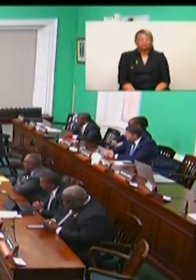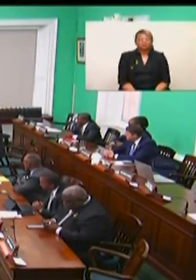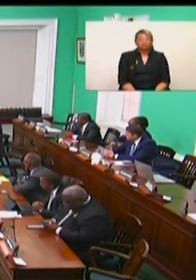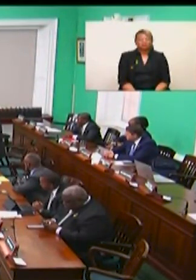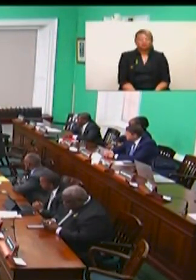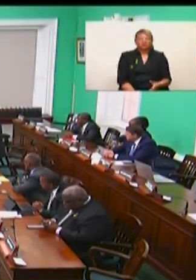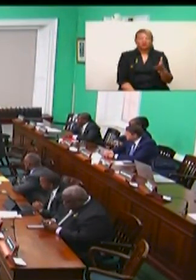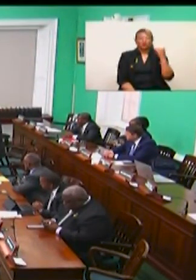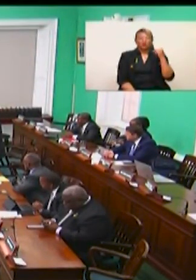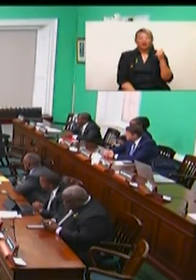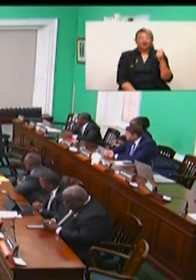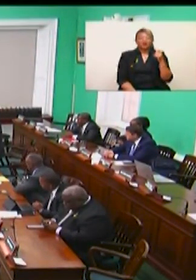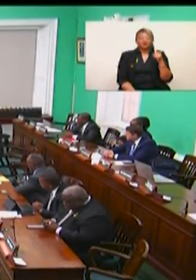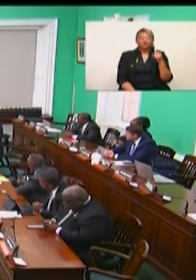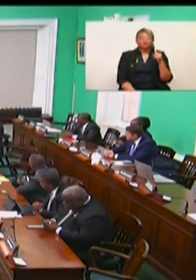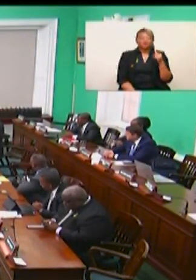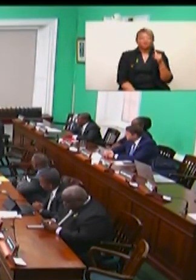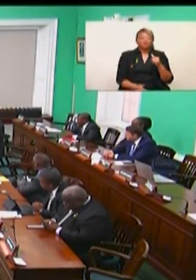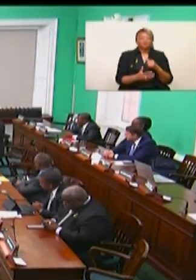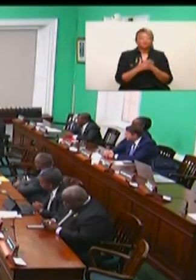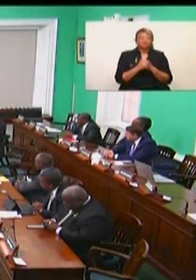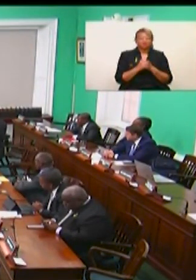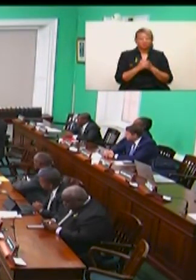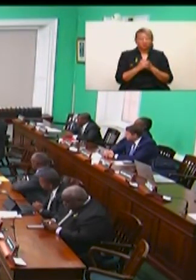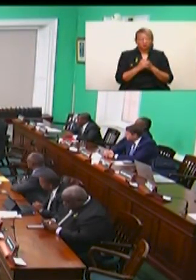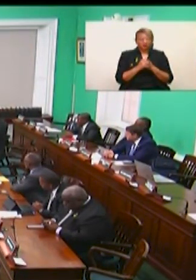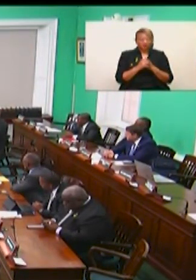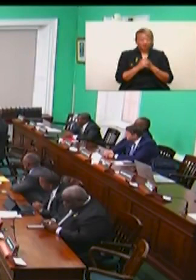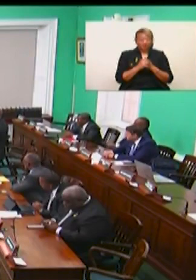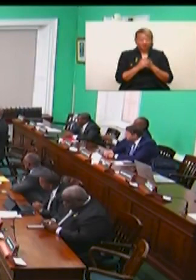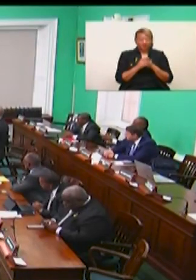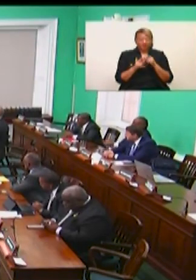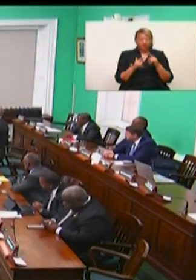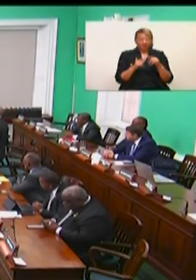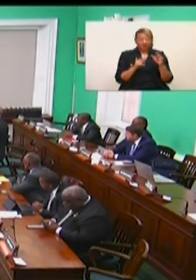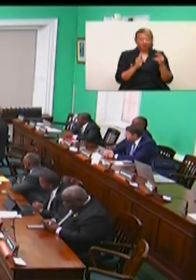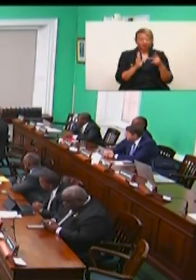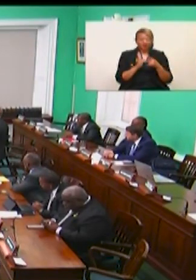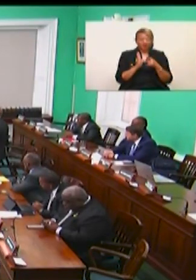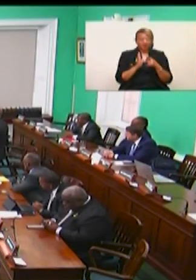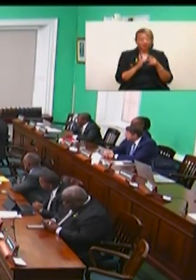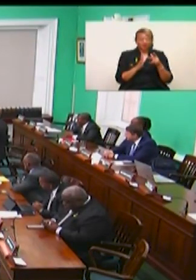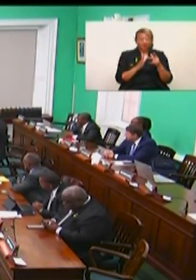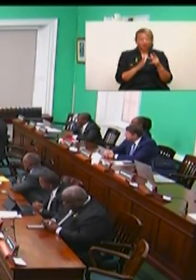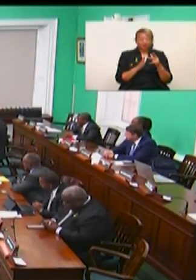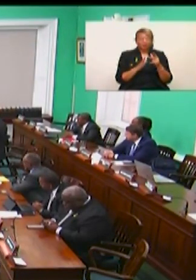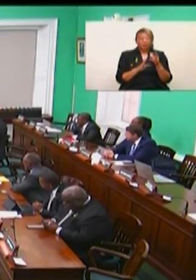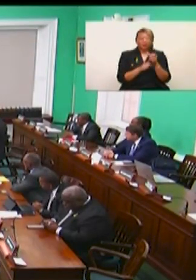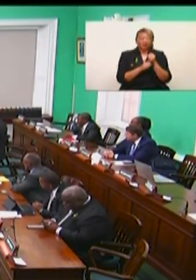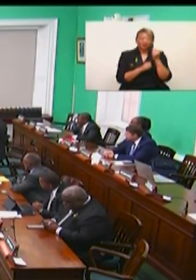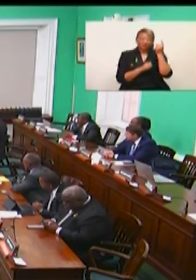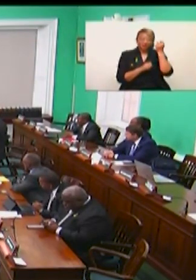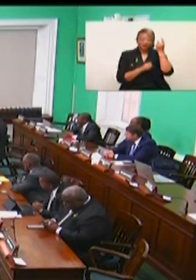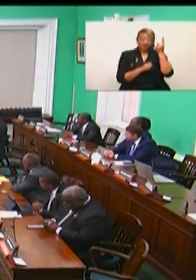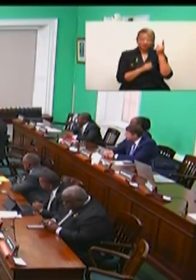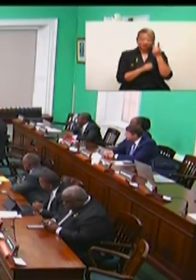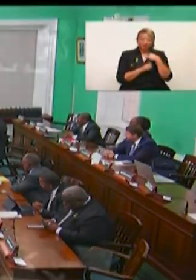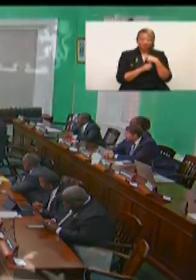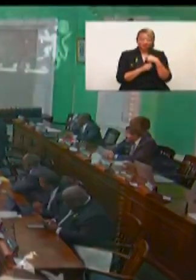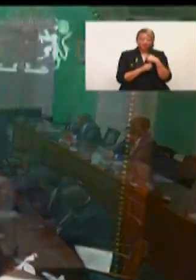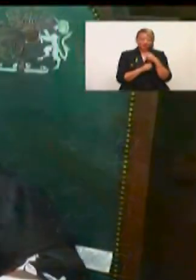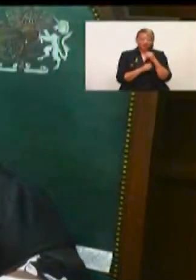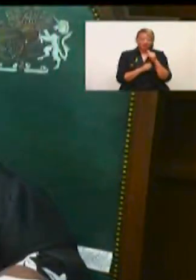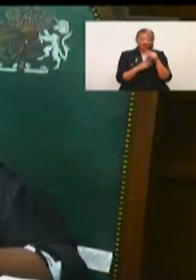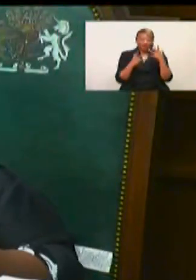why the accusation is on this floor. Madam Speaker. And then I will come back to you. Allow me to get my understanding. You don't tell me that you're